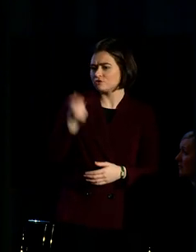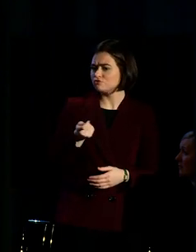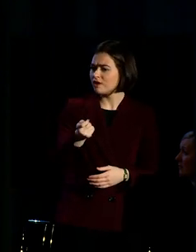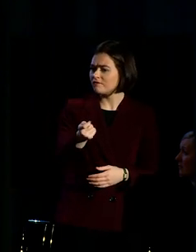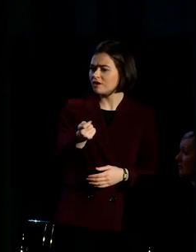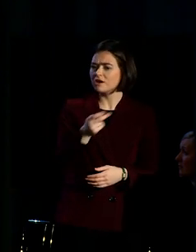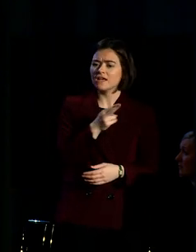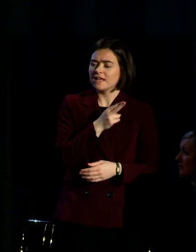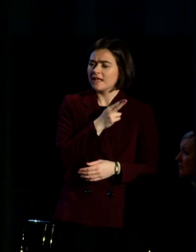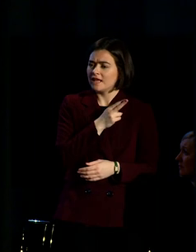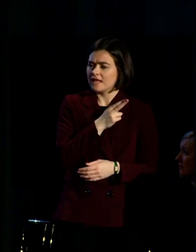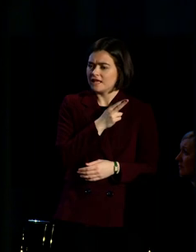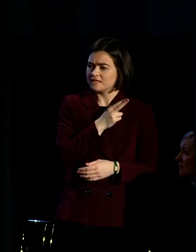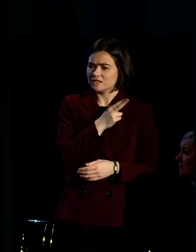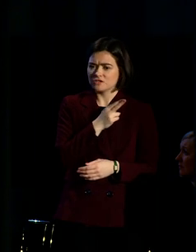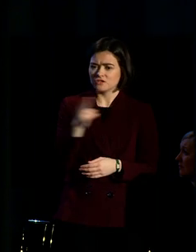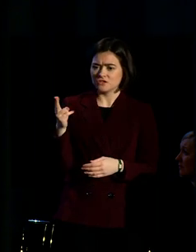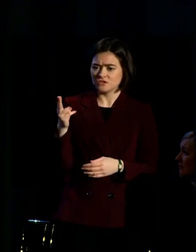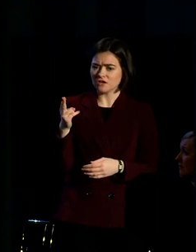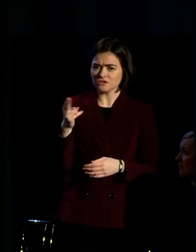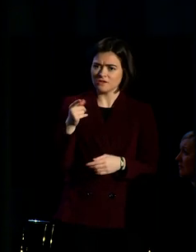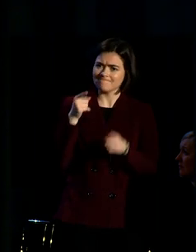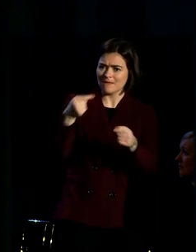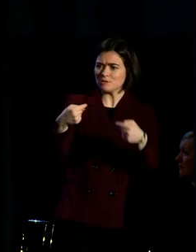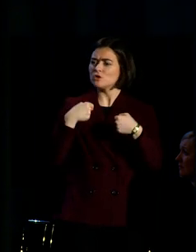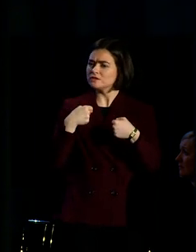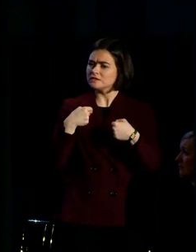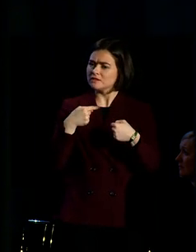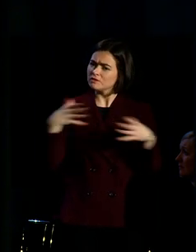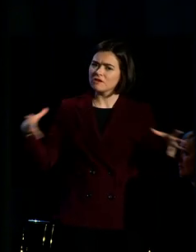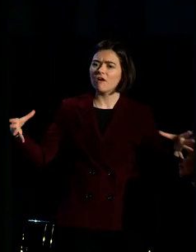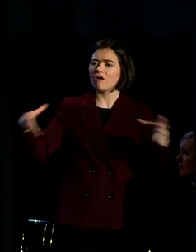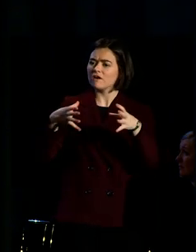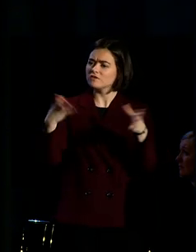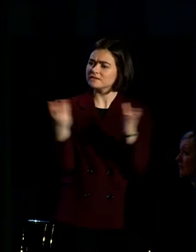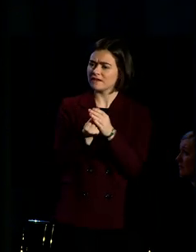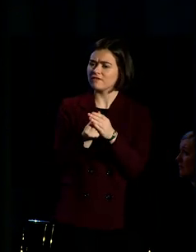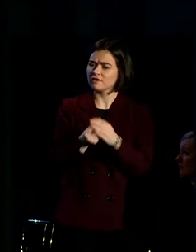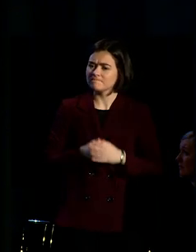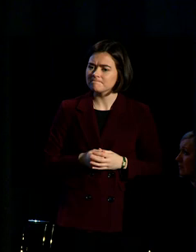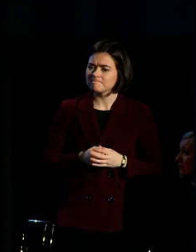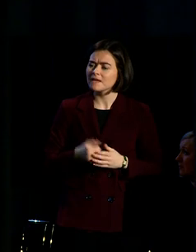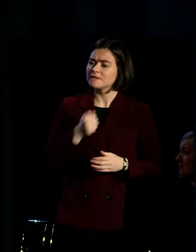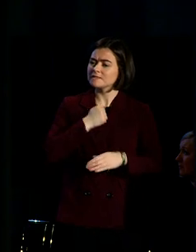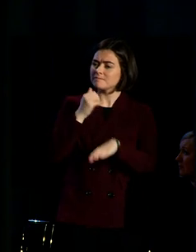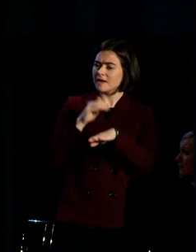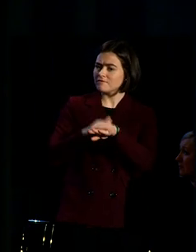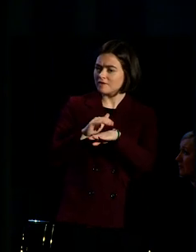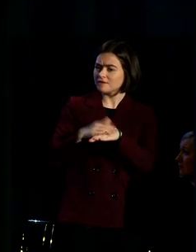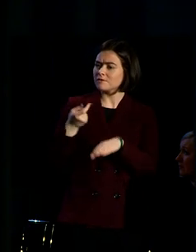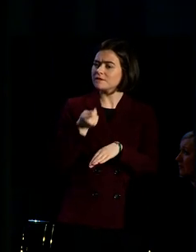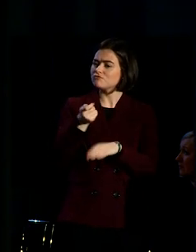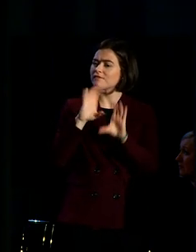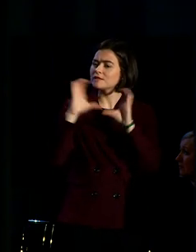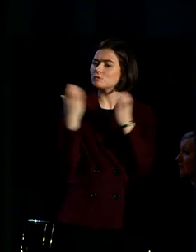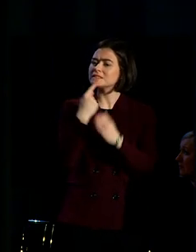not us and them, or us and Jews. It's all us. As my friend from the traveling community said